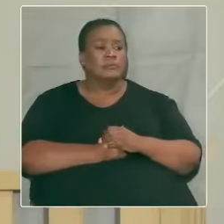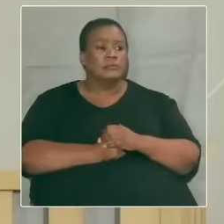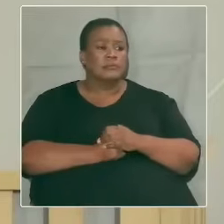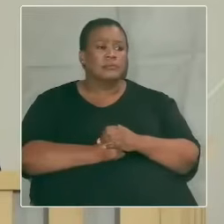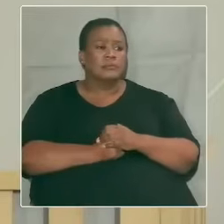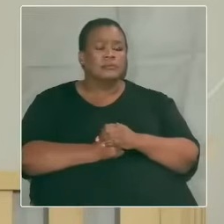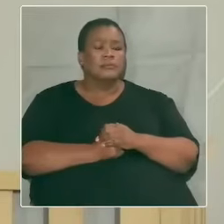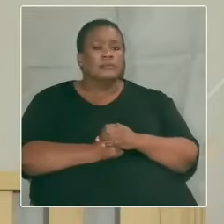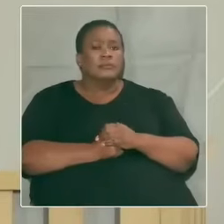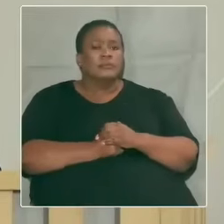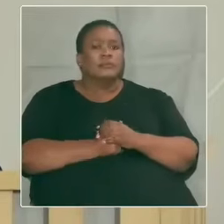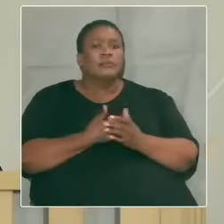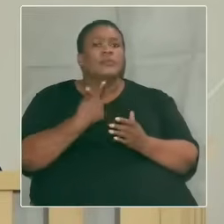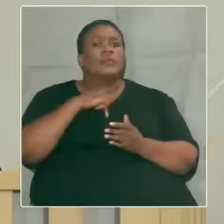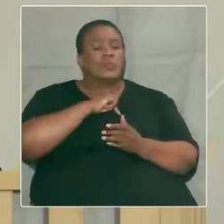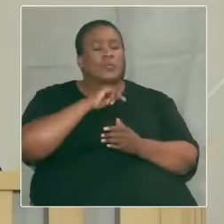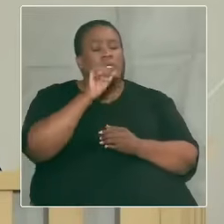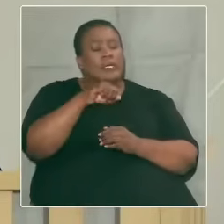We did